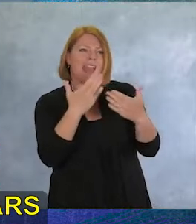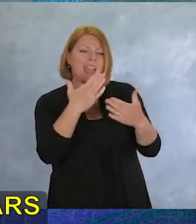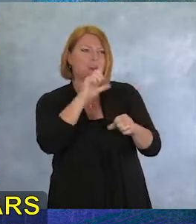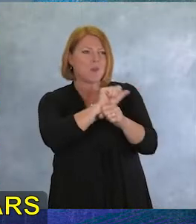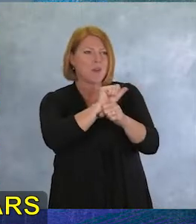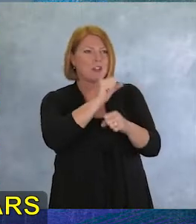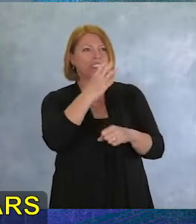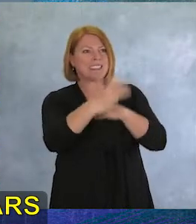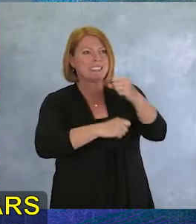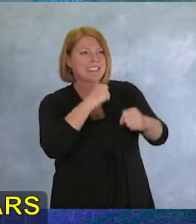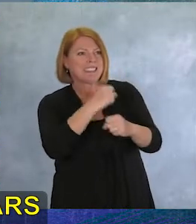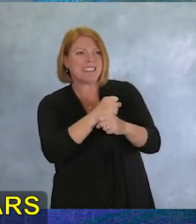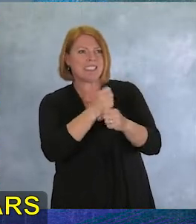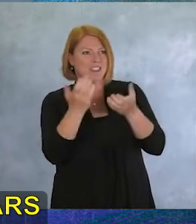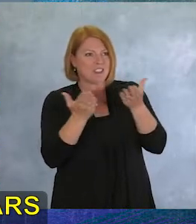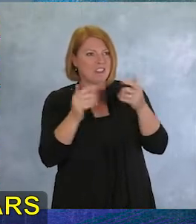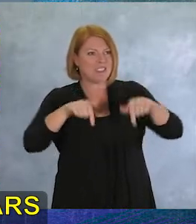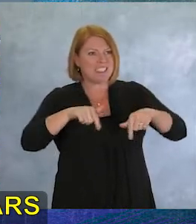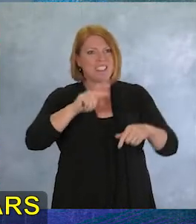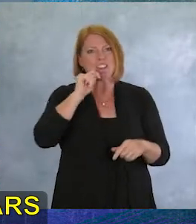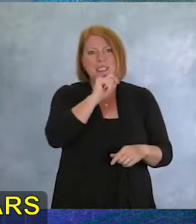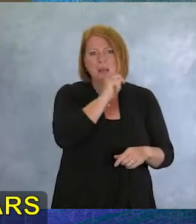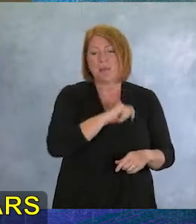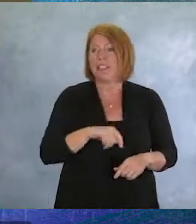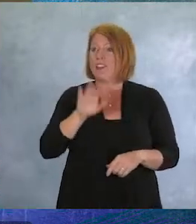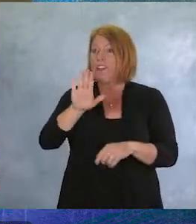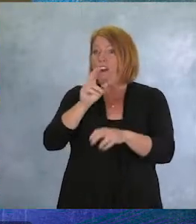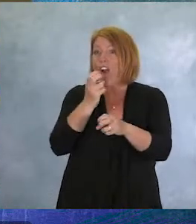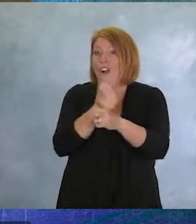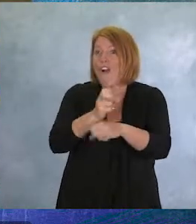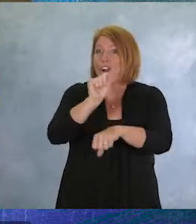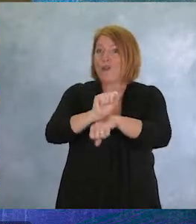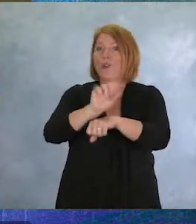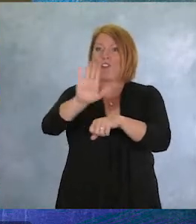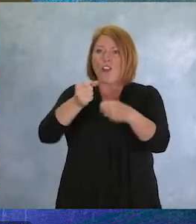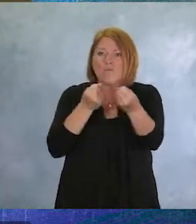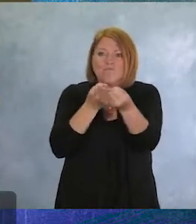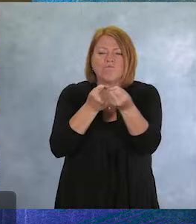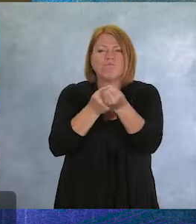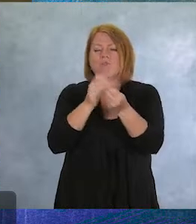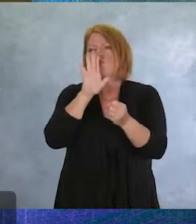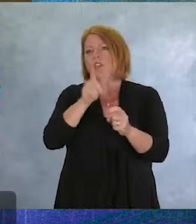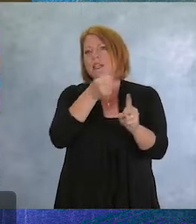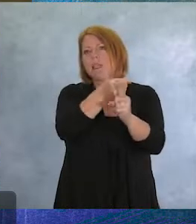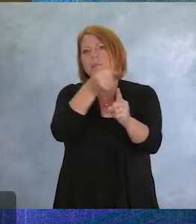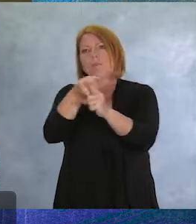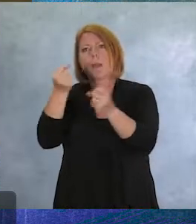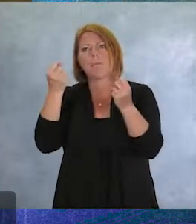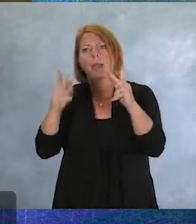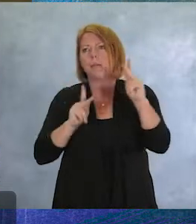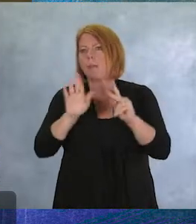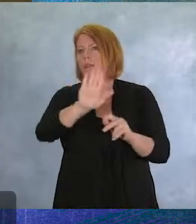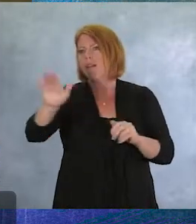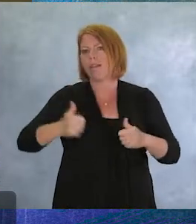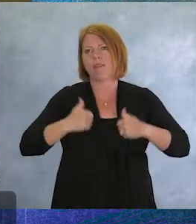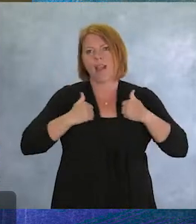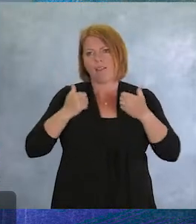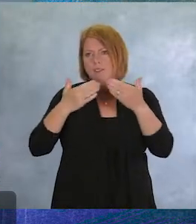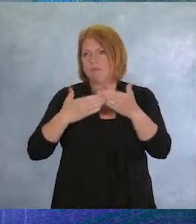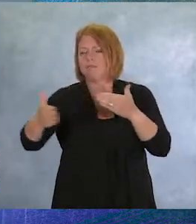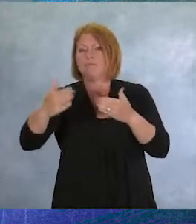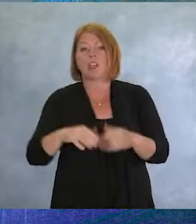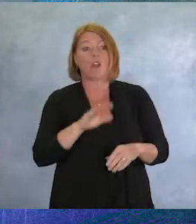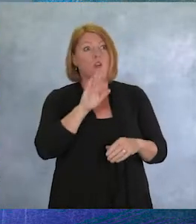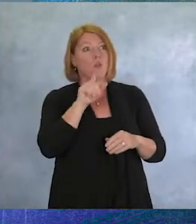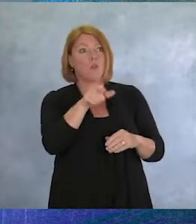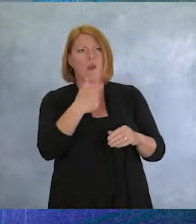Michelle, thank you for 6 years of service to the City of Tempe. Your hard work and advocacy will impact the lives of many for years to come.